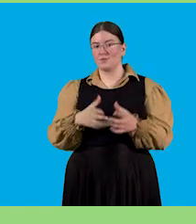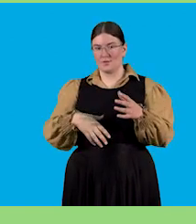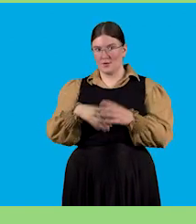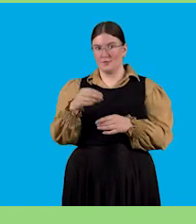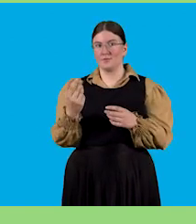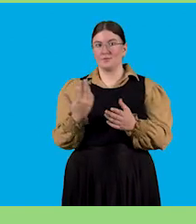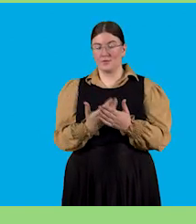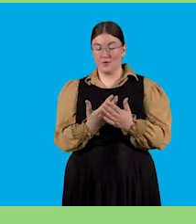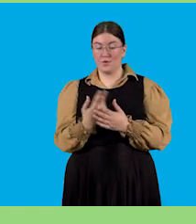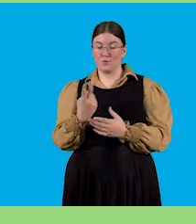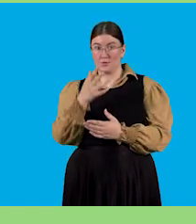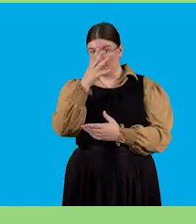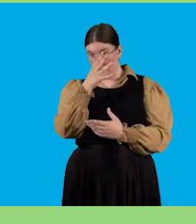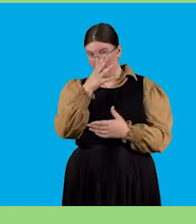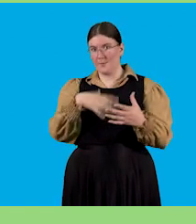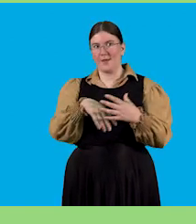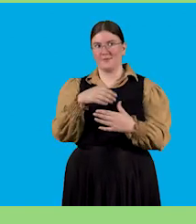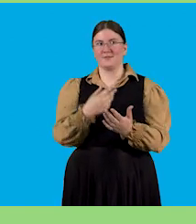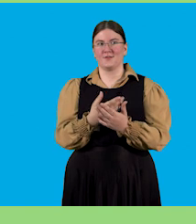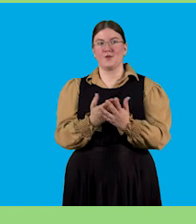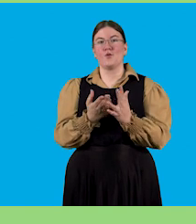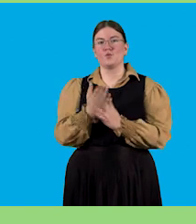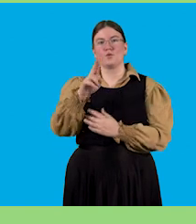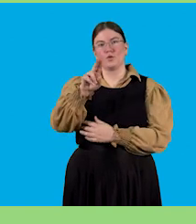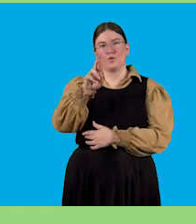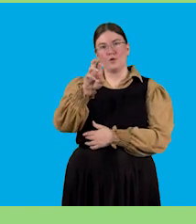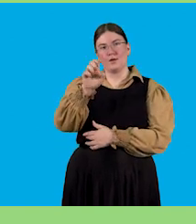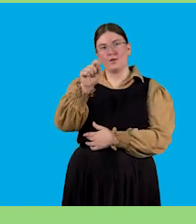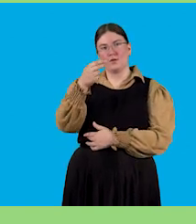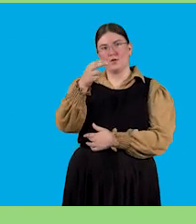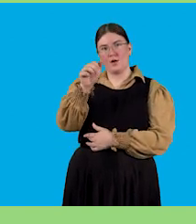and transports a semen containing sperm.